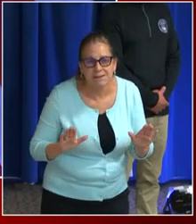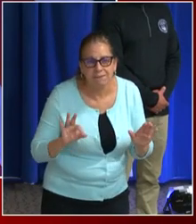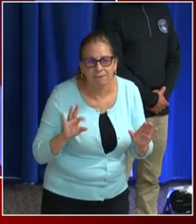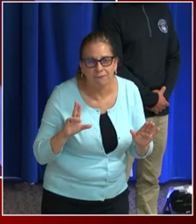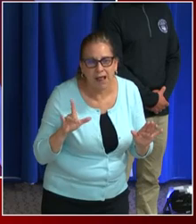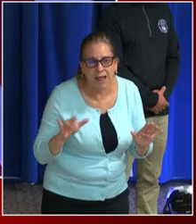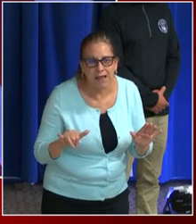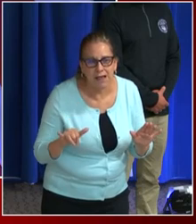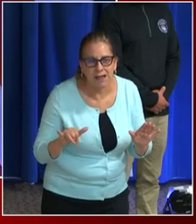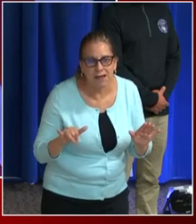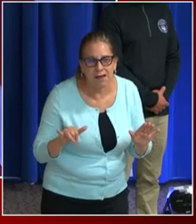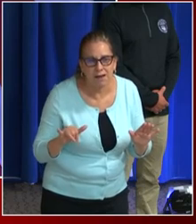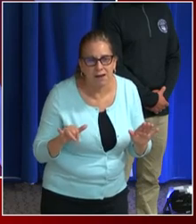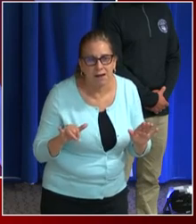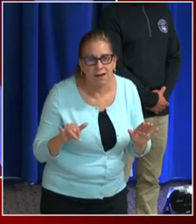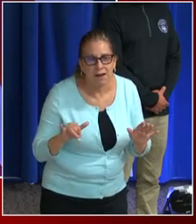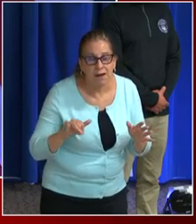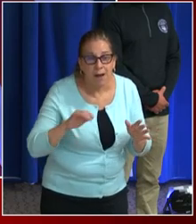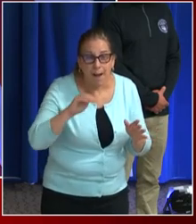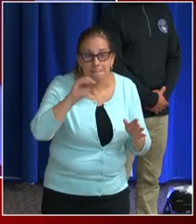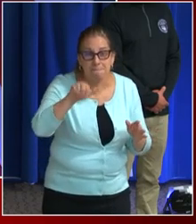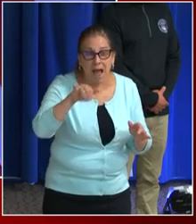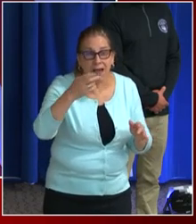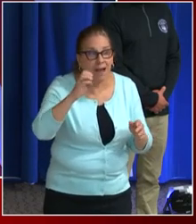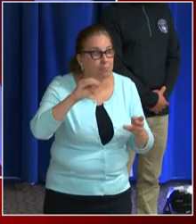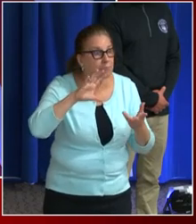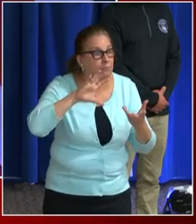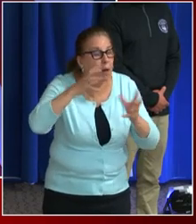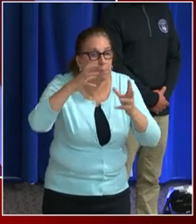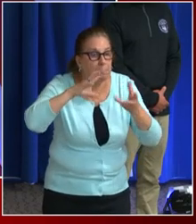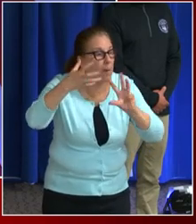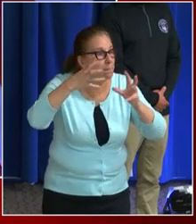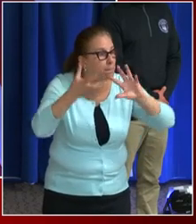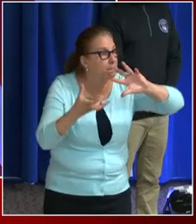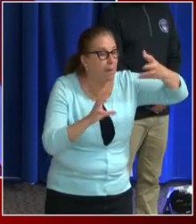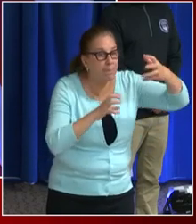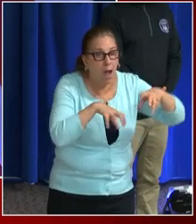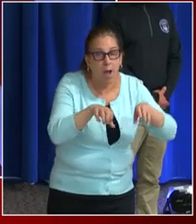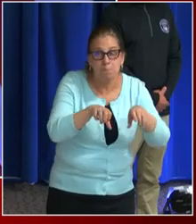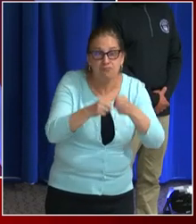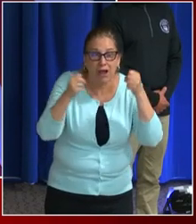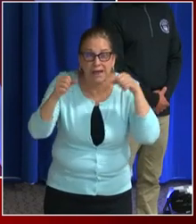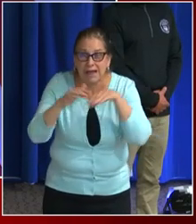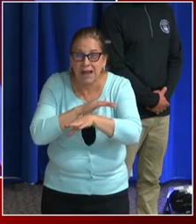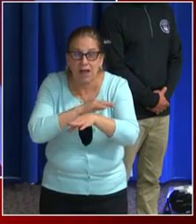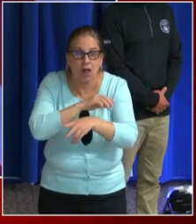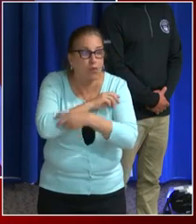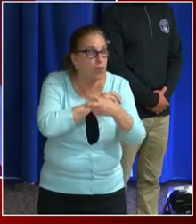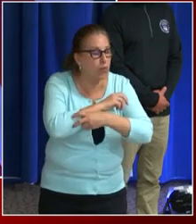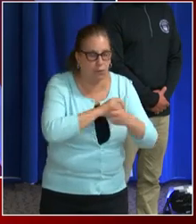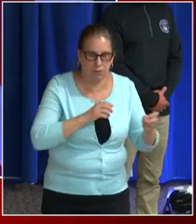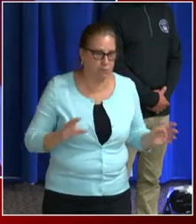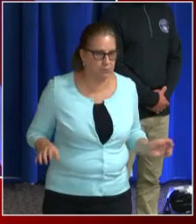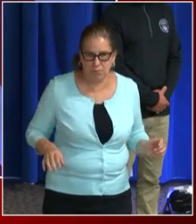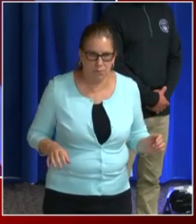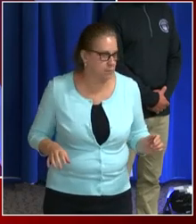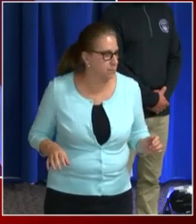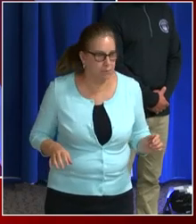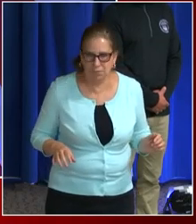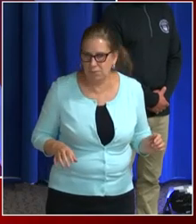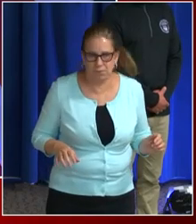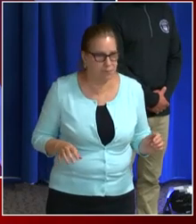including smashing windows and looting. I don't have the luxury of picking the one that I want to deal with. I have to deal with them